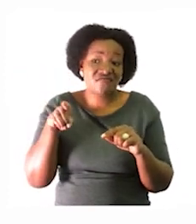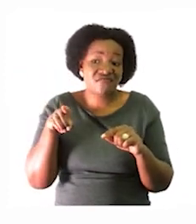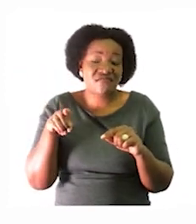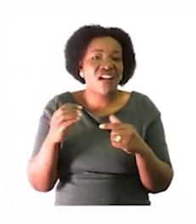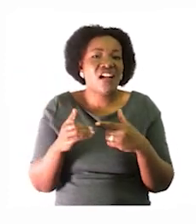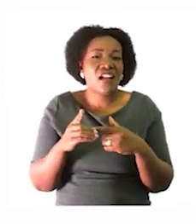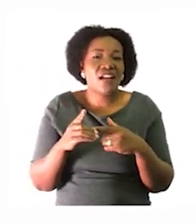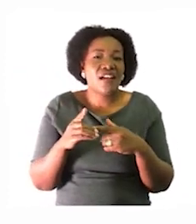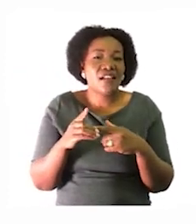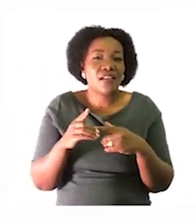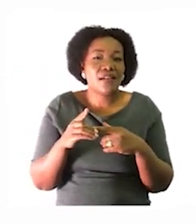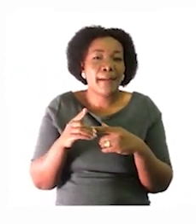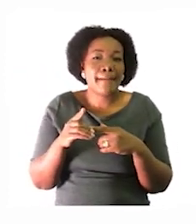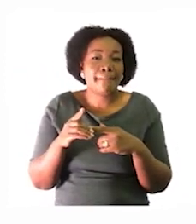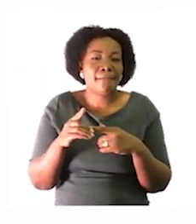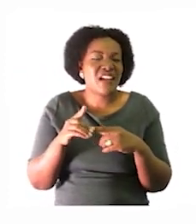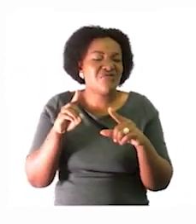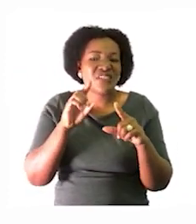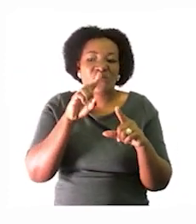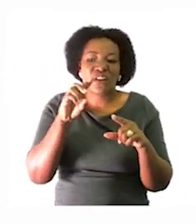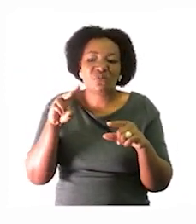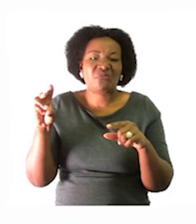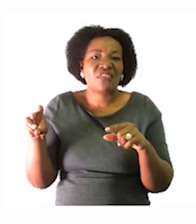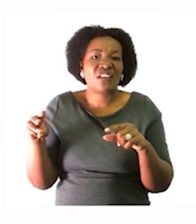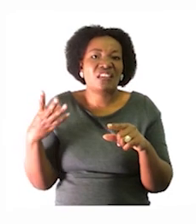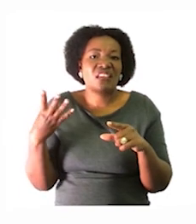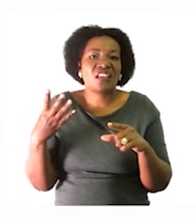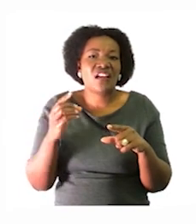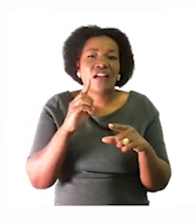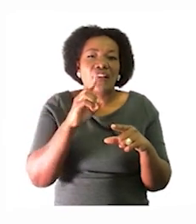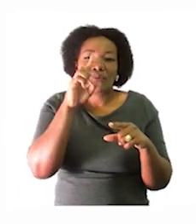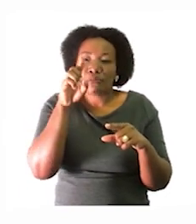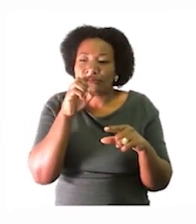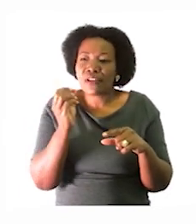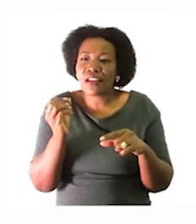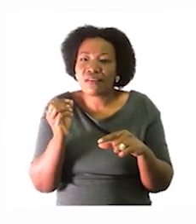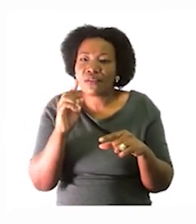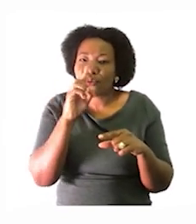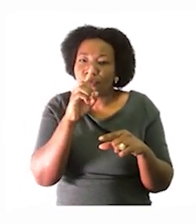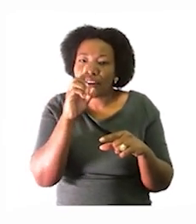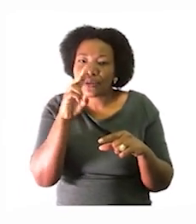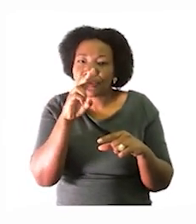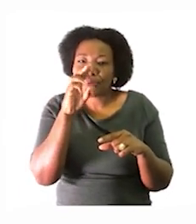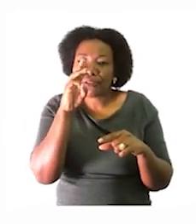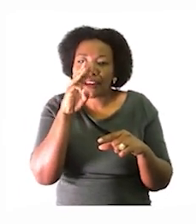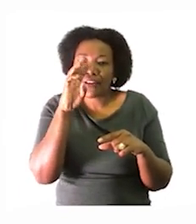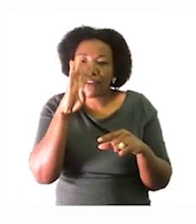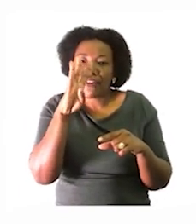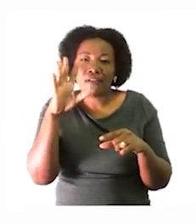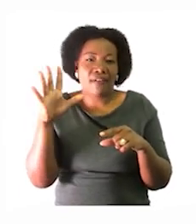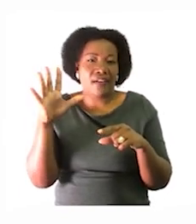you count all the blocks with the crosses in it. It's 1, 2, 3, 4,